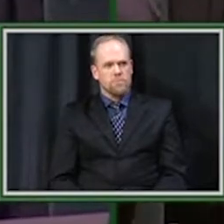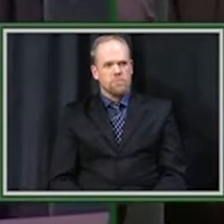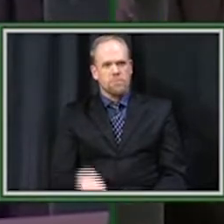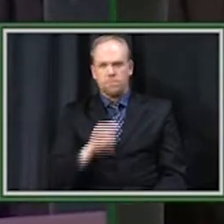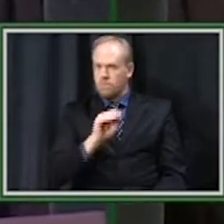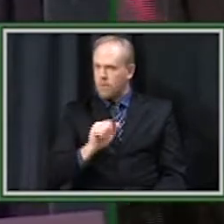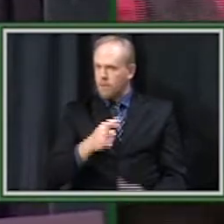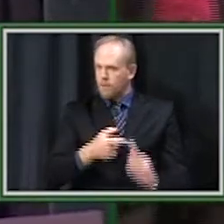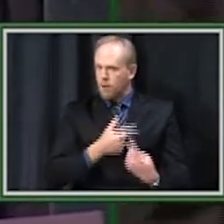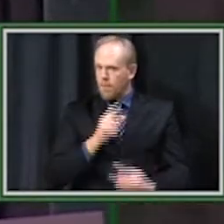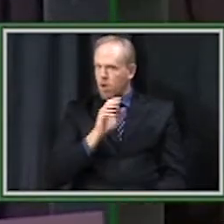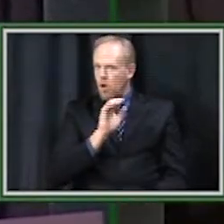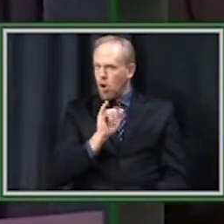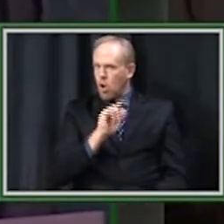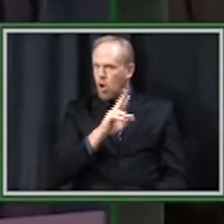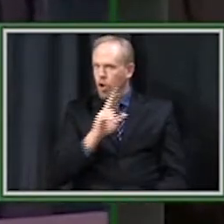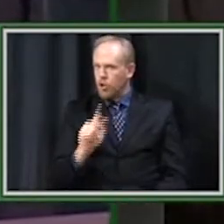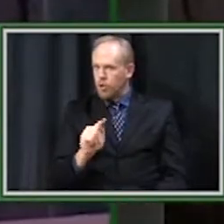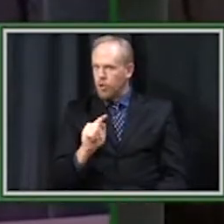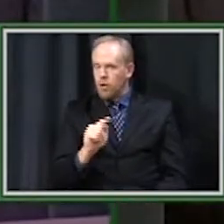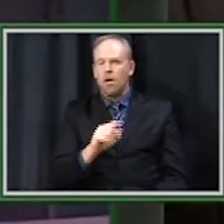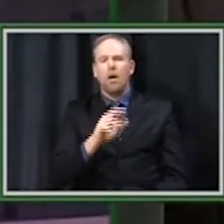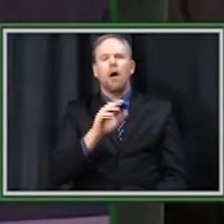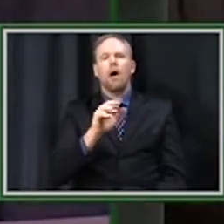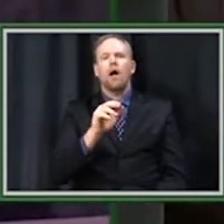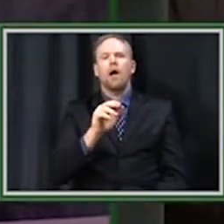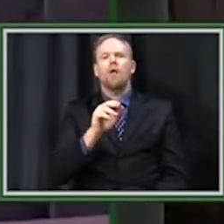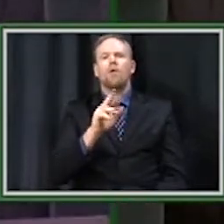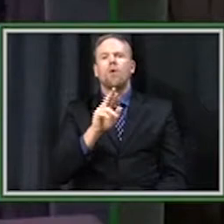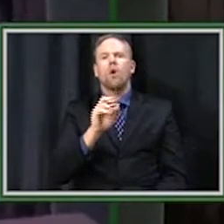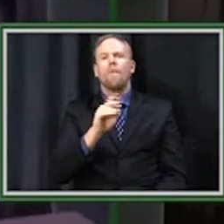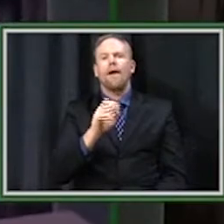Master's from Art, Roberta Russos.